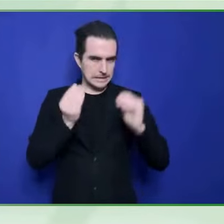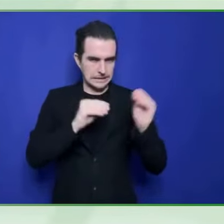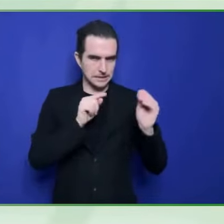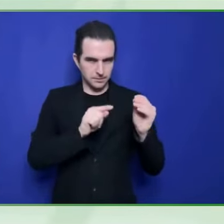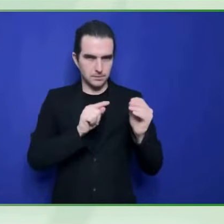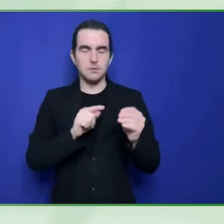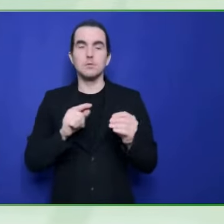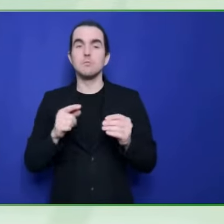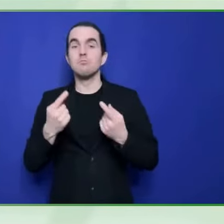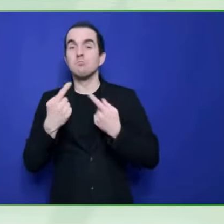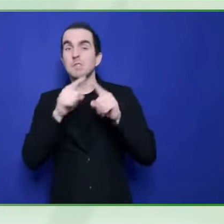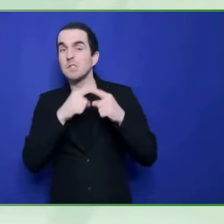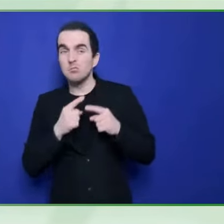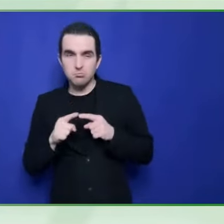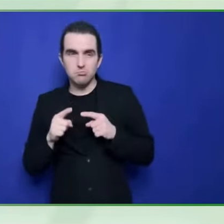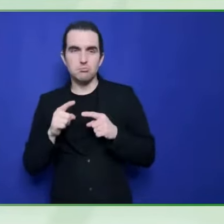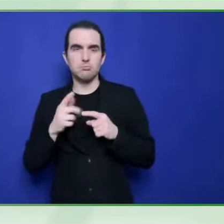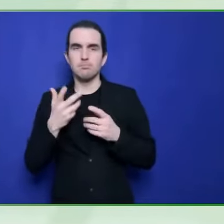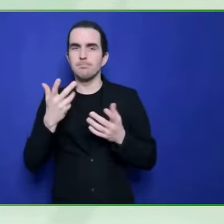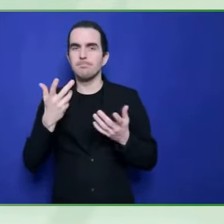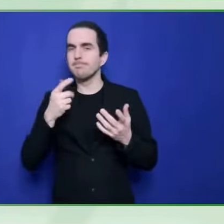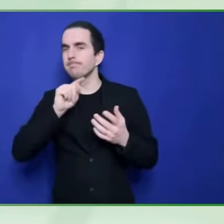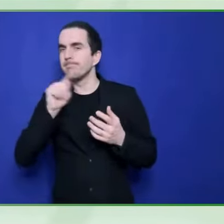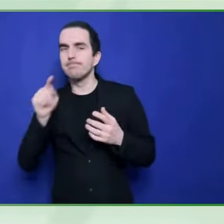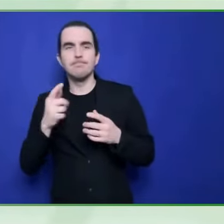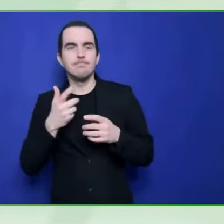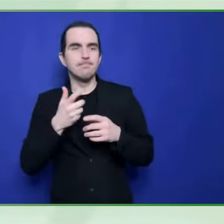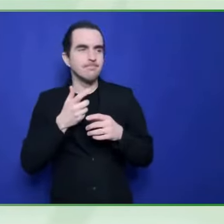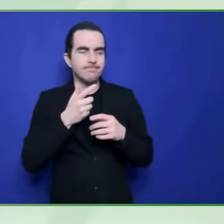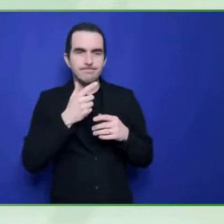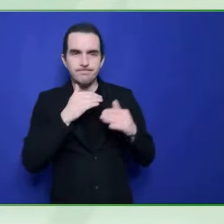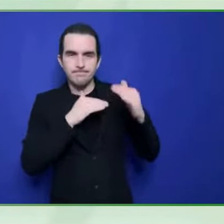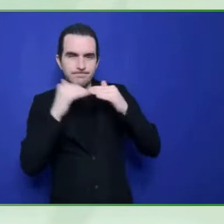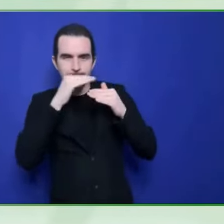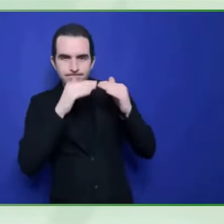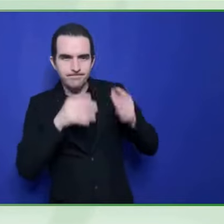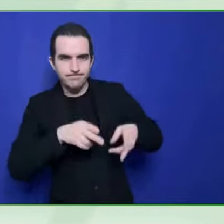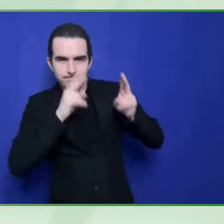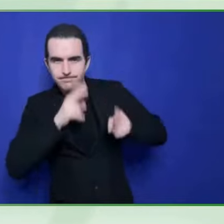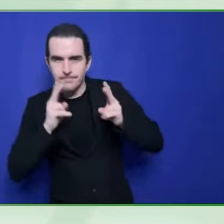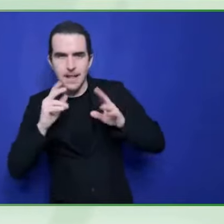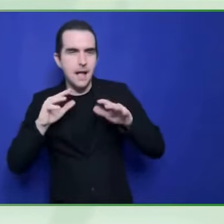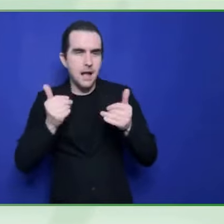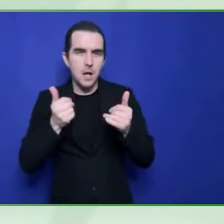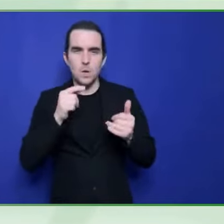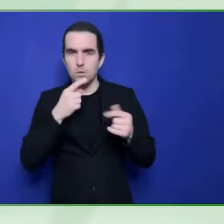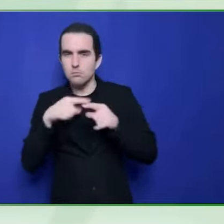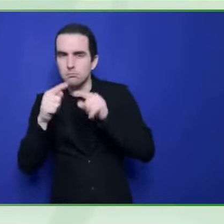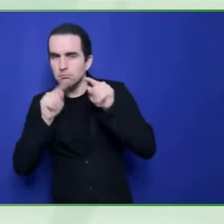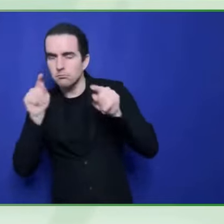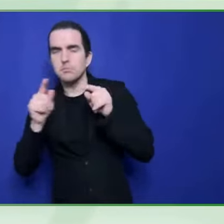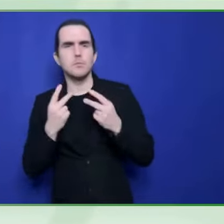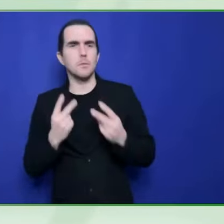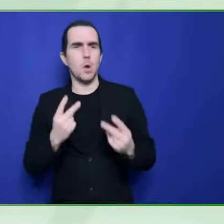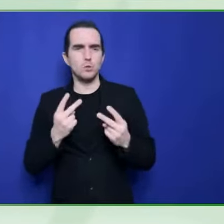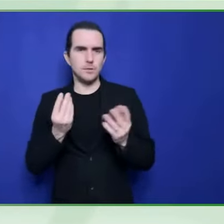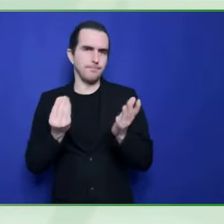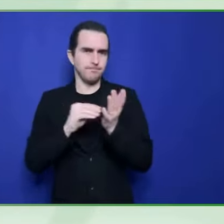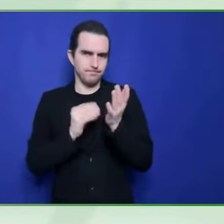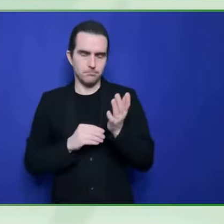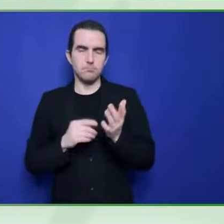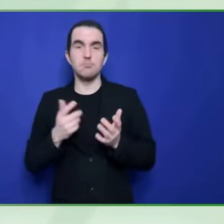foregrounded. So I think it's really important to involve community and local concerns and elevate the voices of those